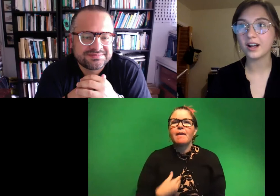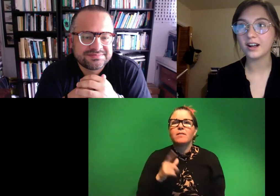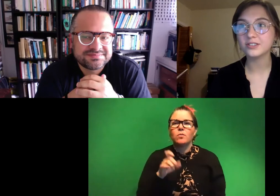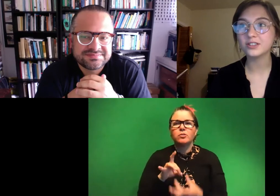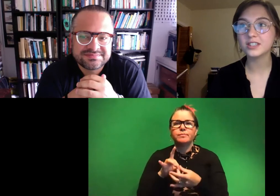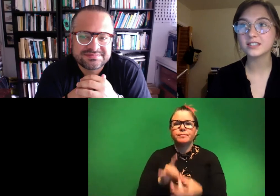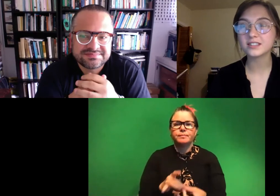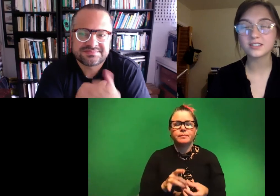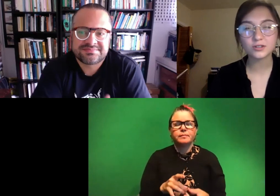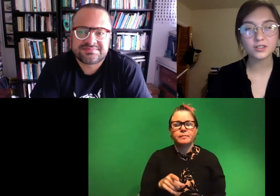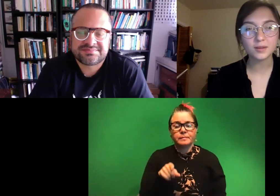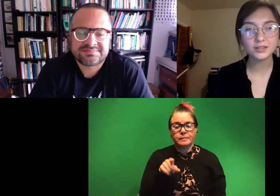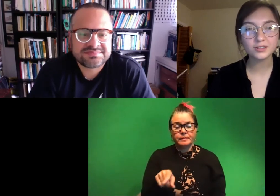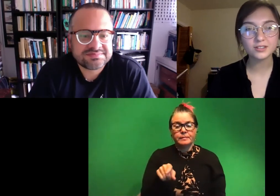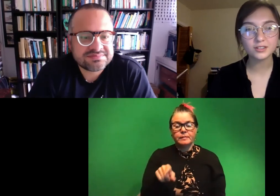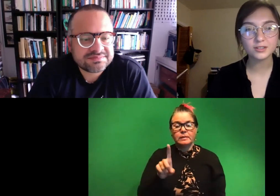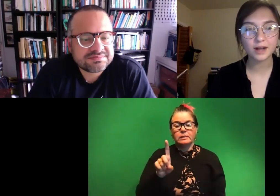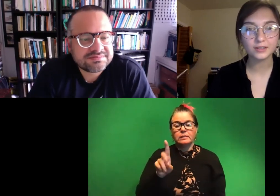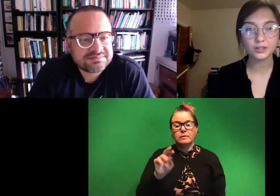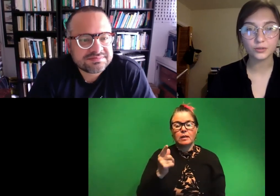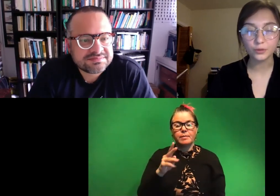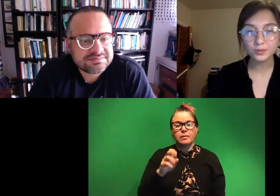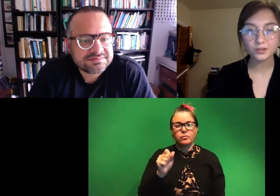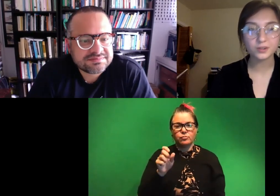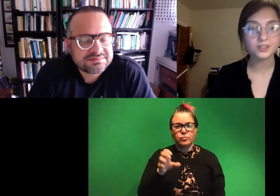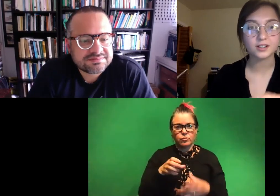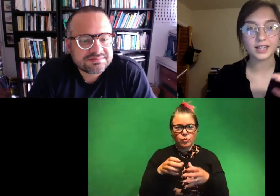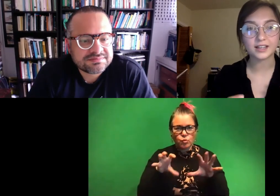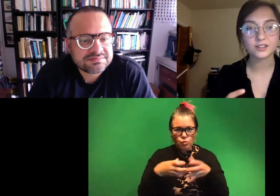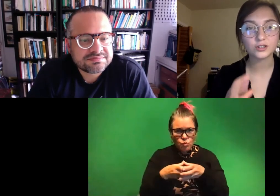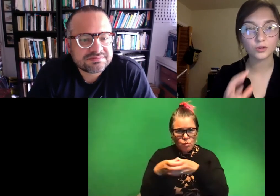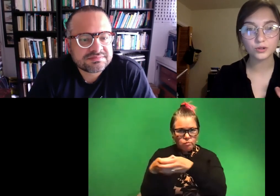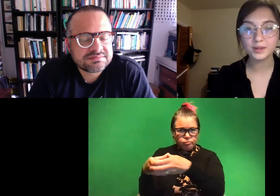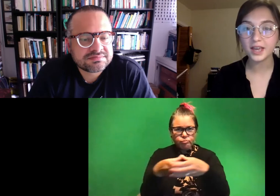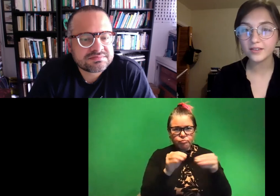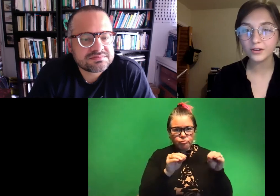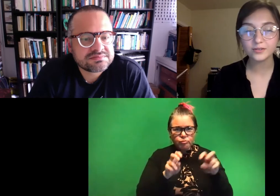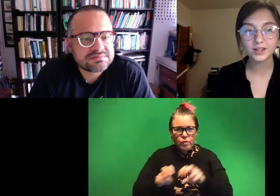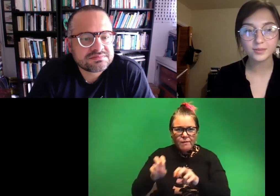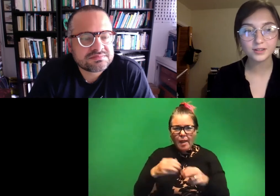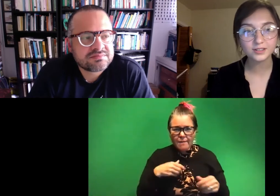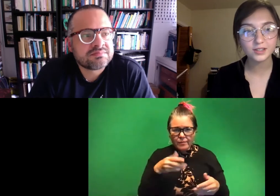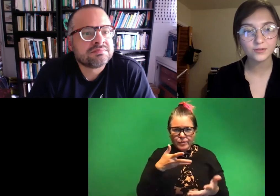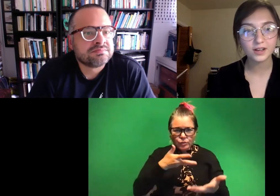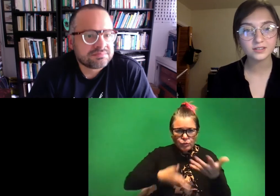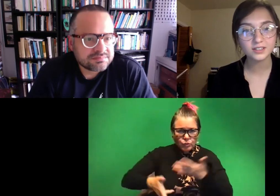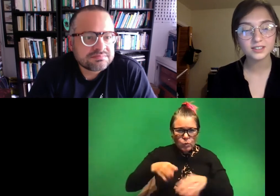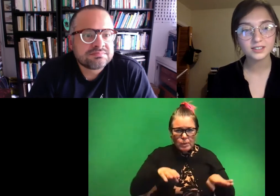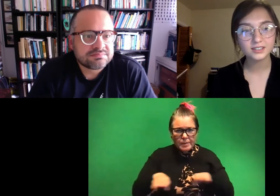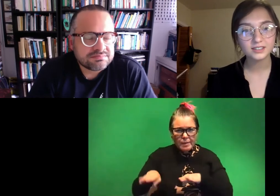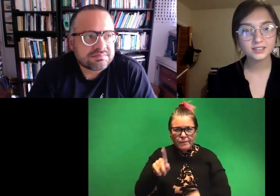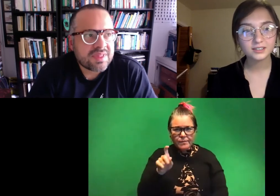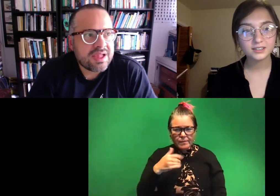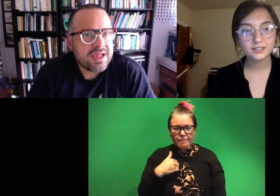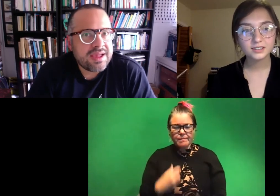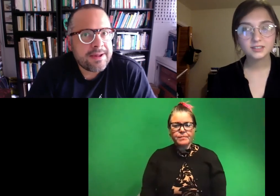about, do dung beetles travel in groups, or is there like social behavior of dung beetles that you found?